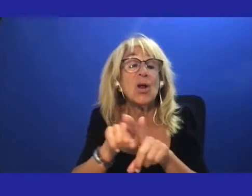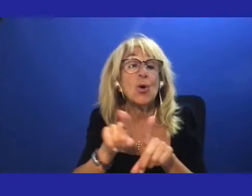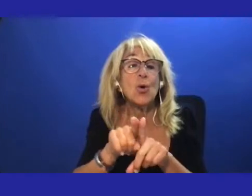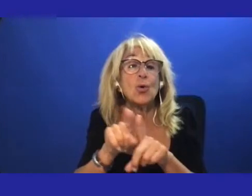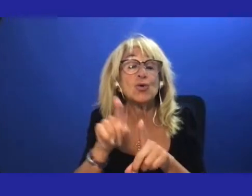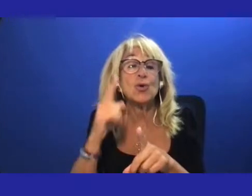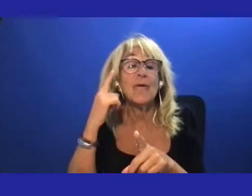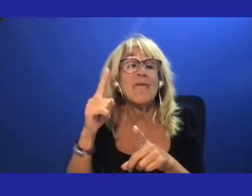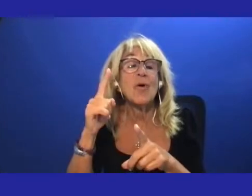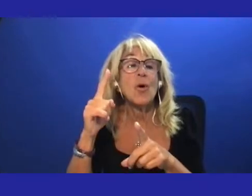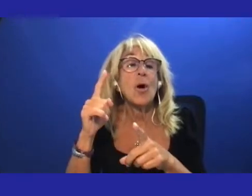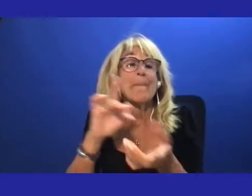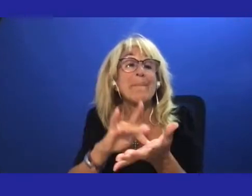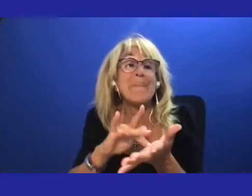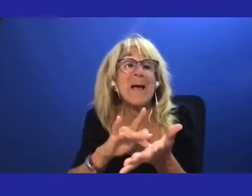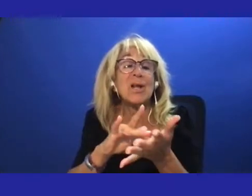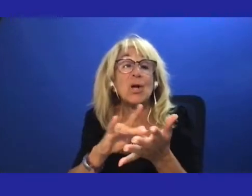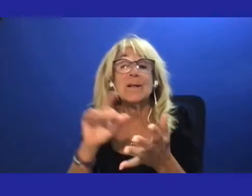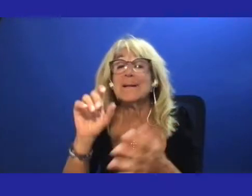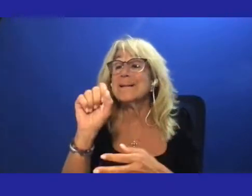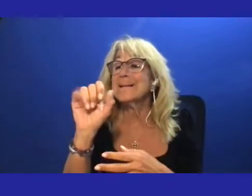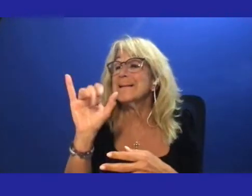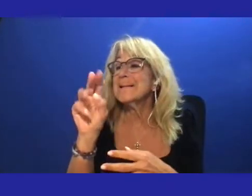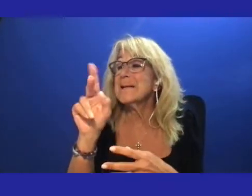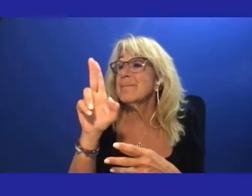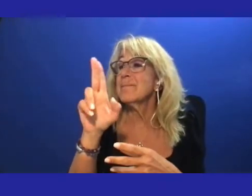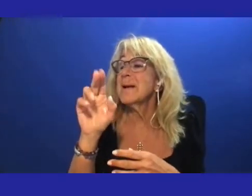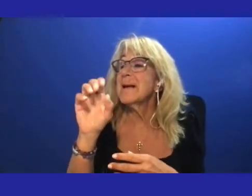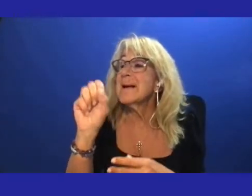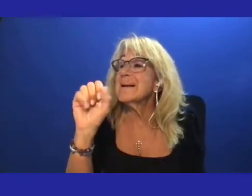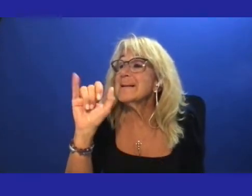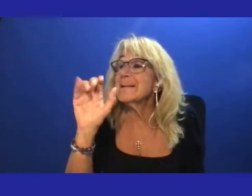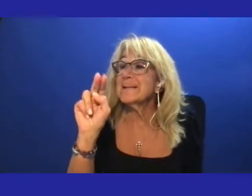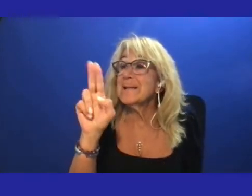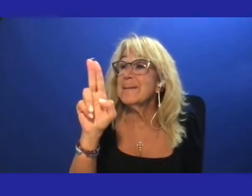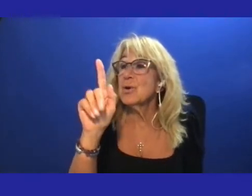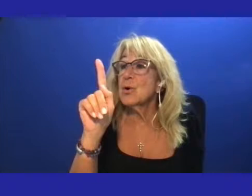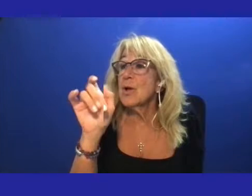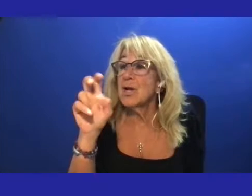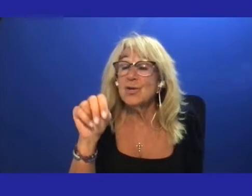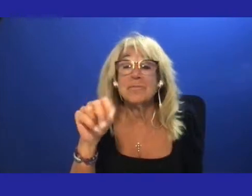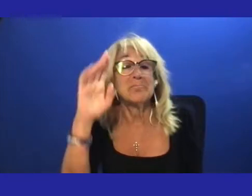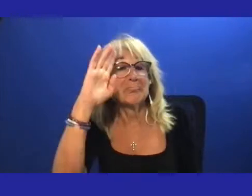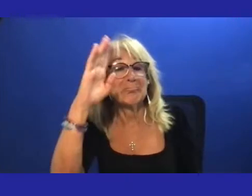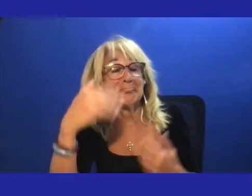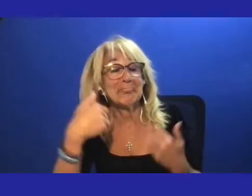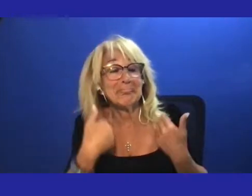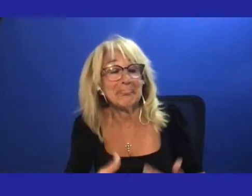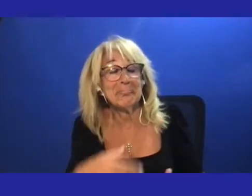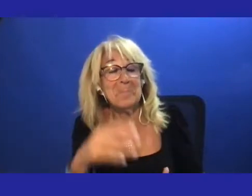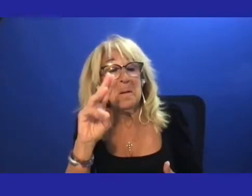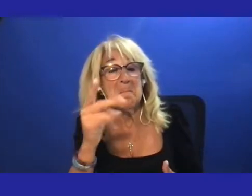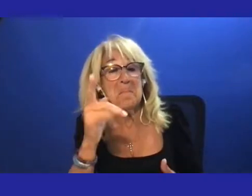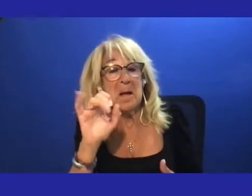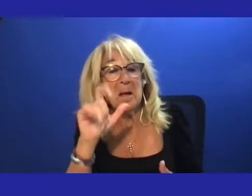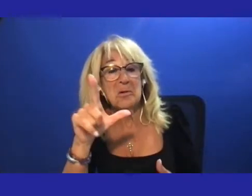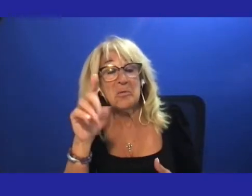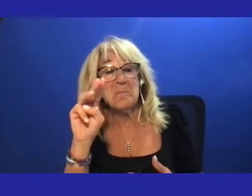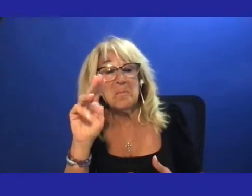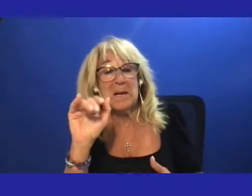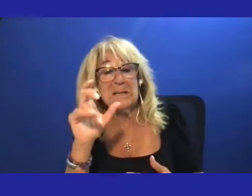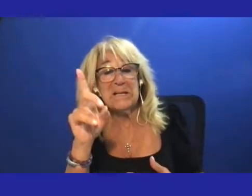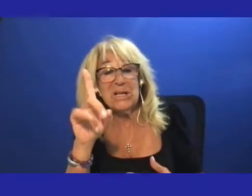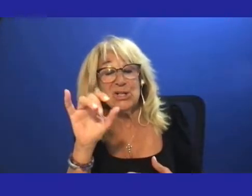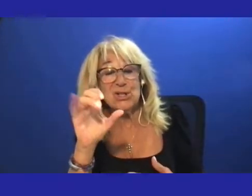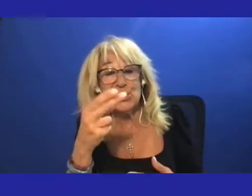Learning. So good morning, everyone, and thank you so much. So my name is Michael Megardichan, and I'm the Senior Assistant Vice President for the Institute for